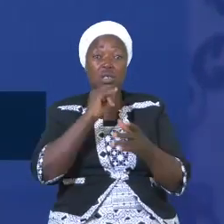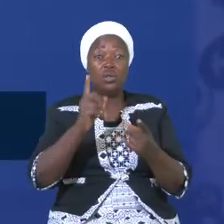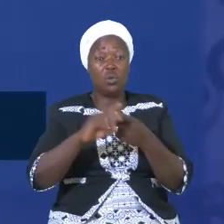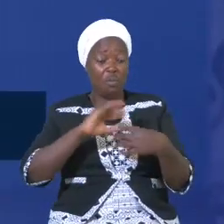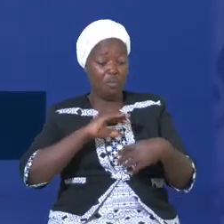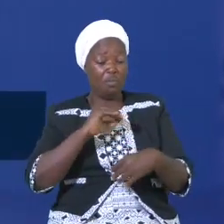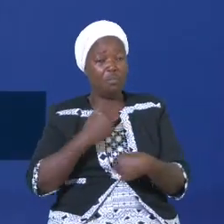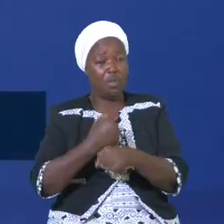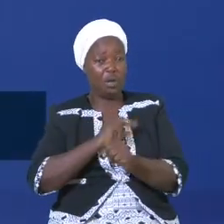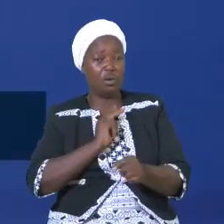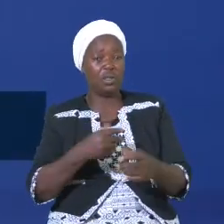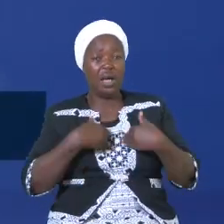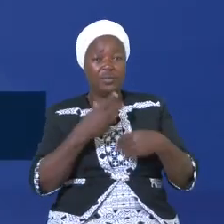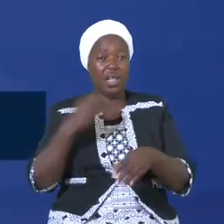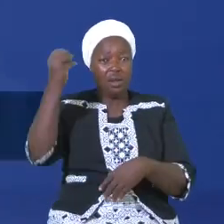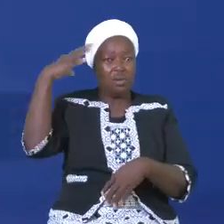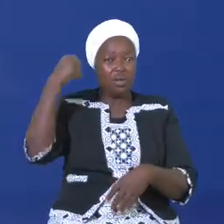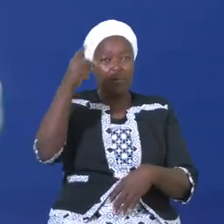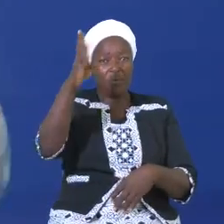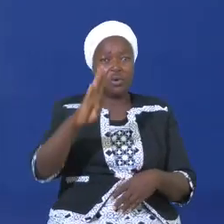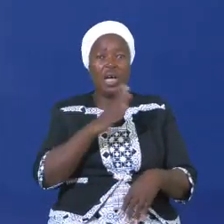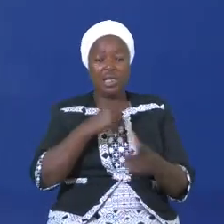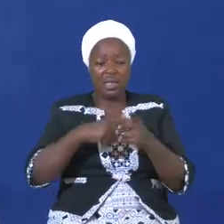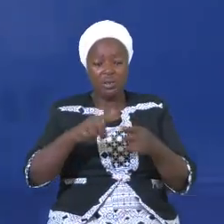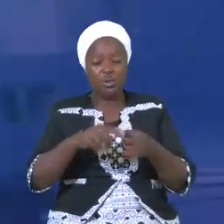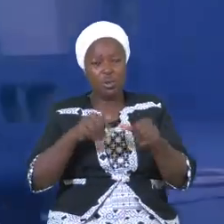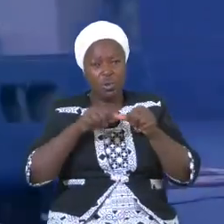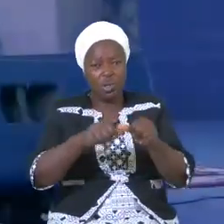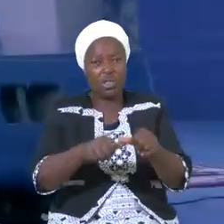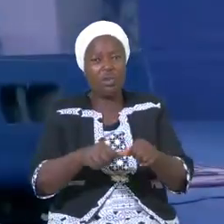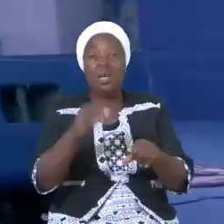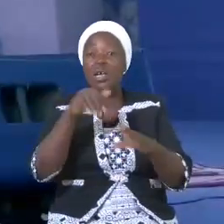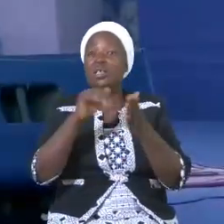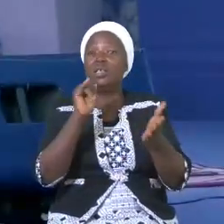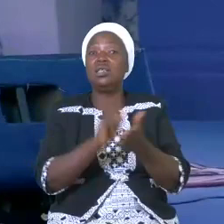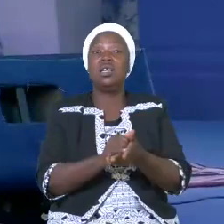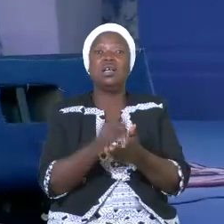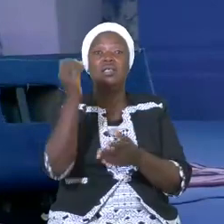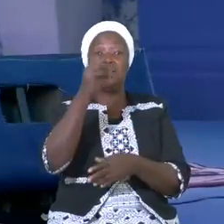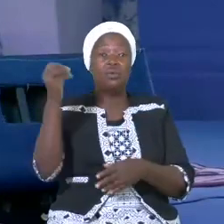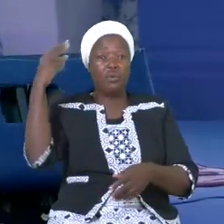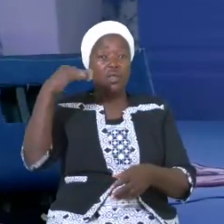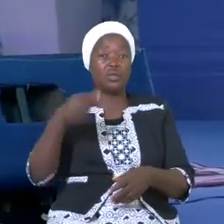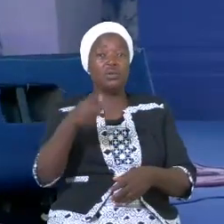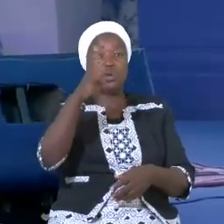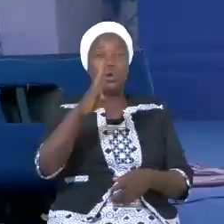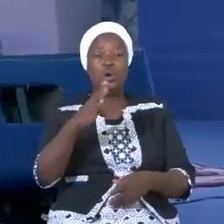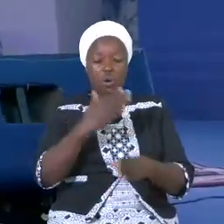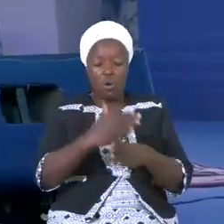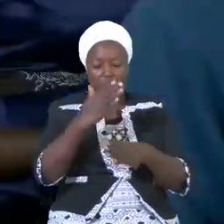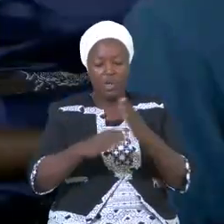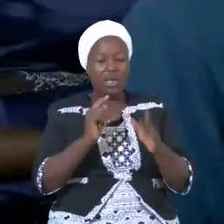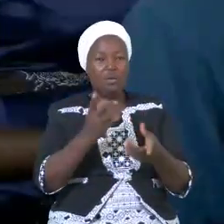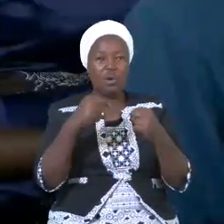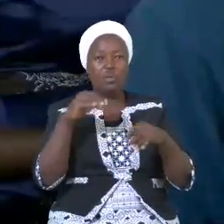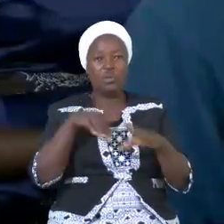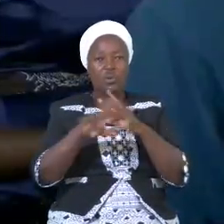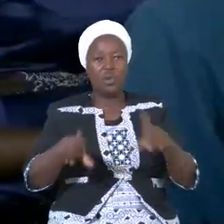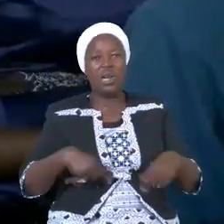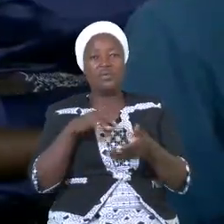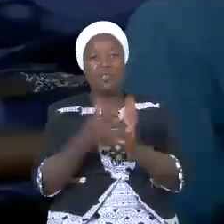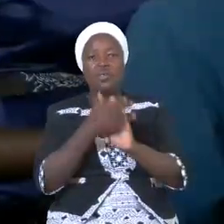god and then to continue in that grace of god completeness will come to your life